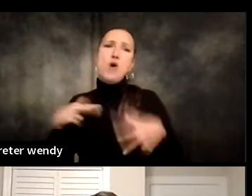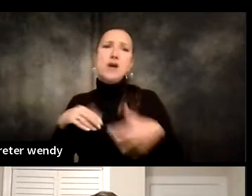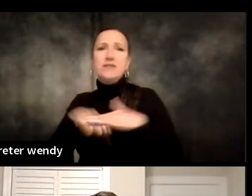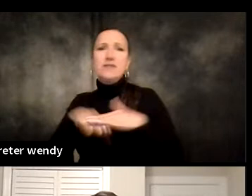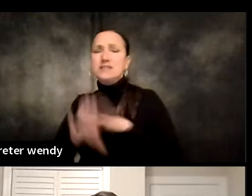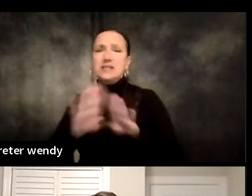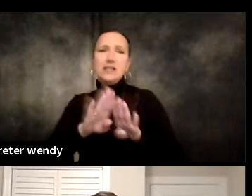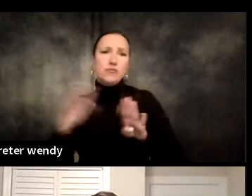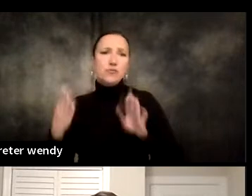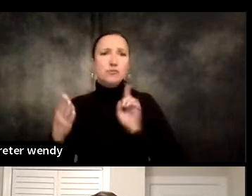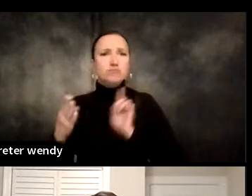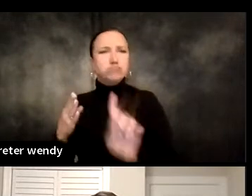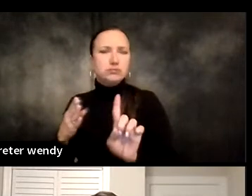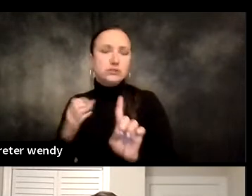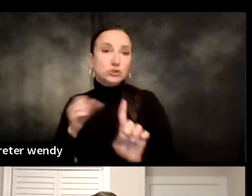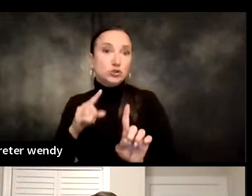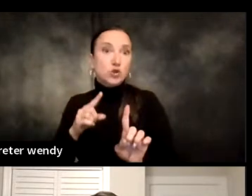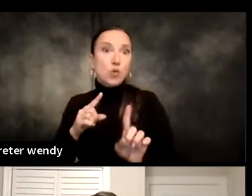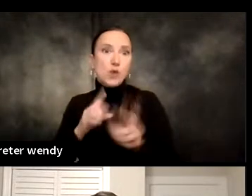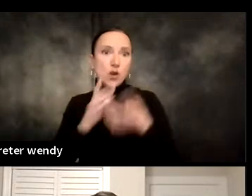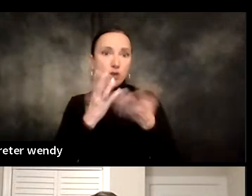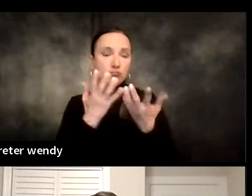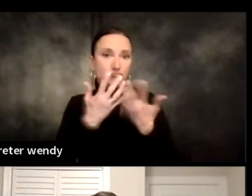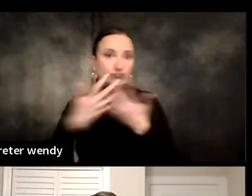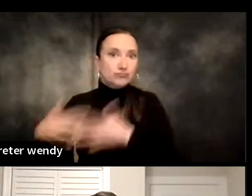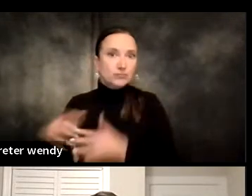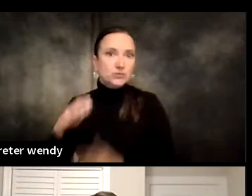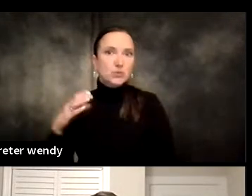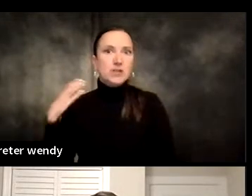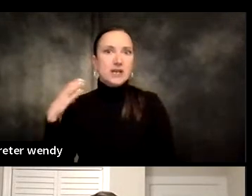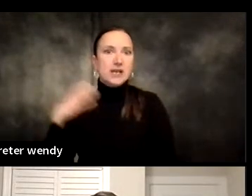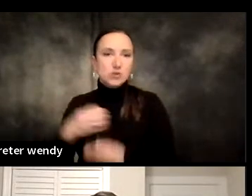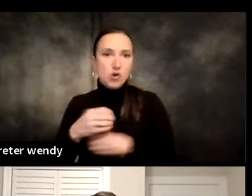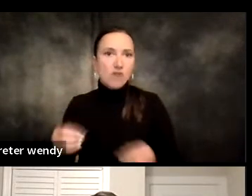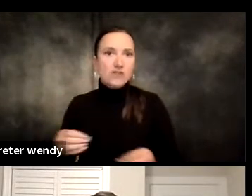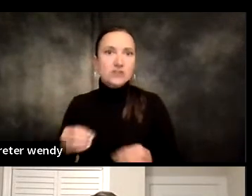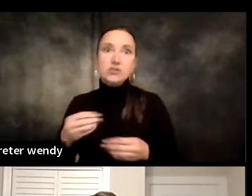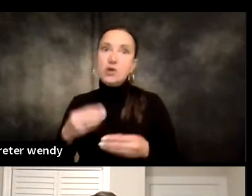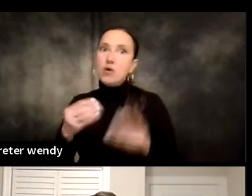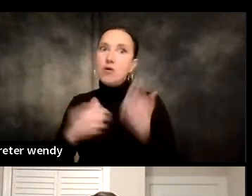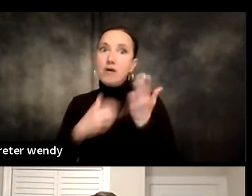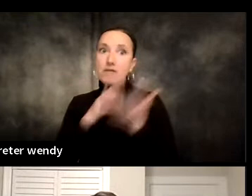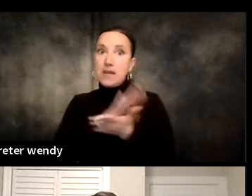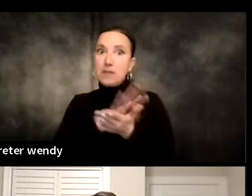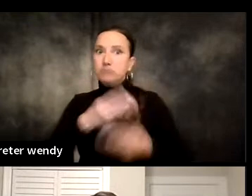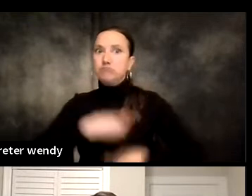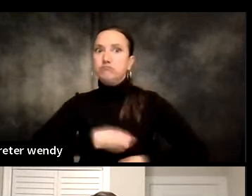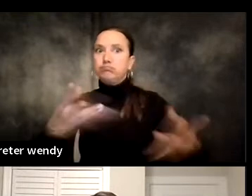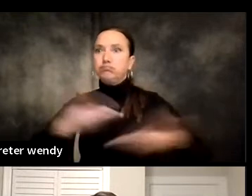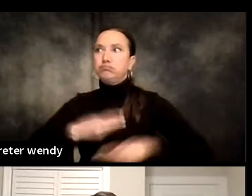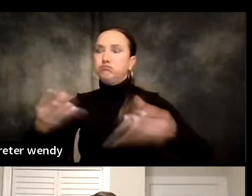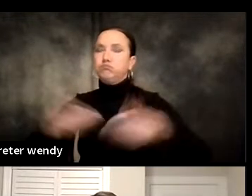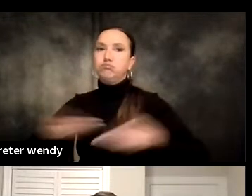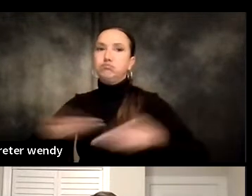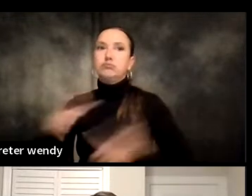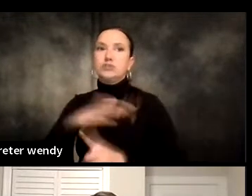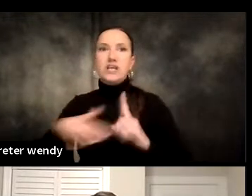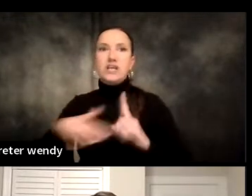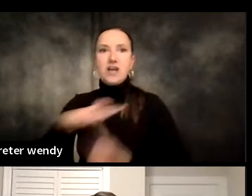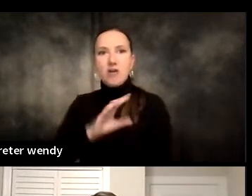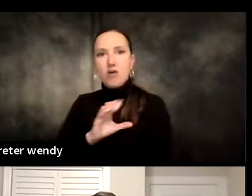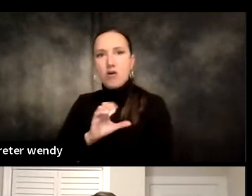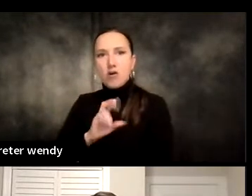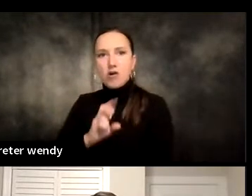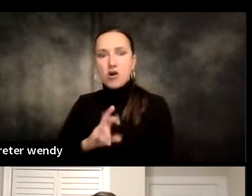we were working on that with the councilman's office, but we were able to give a lot of flyers out in Carver Terrace to let them know with that QR code on there. So